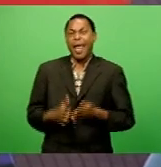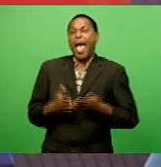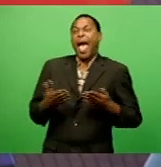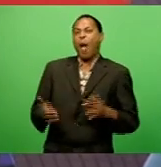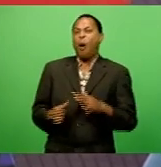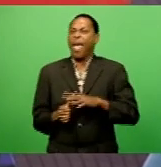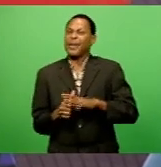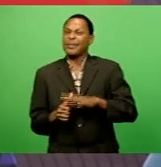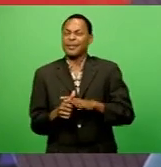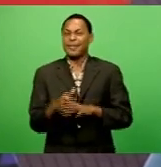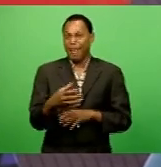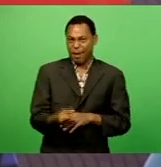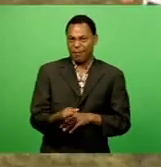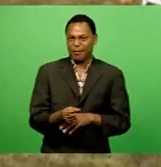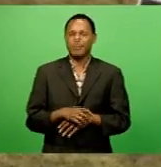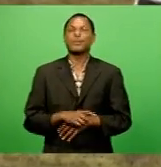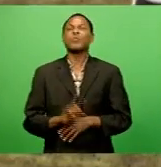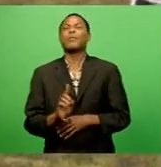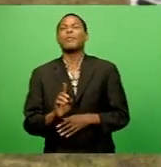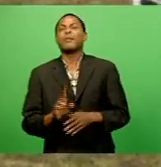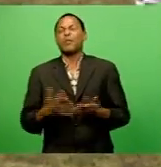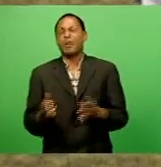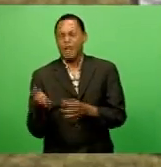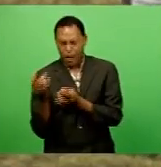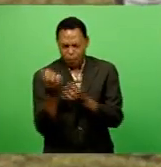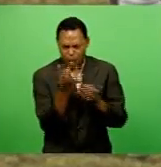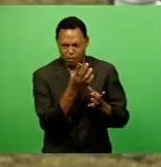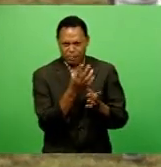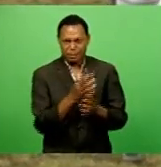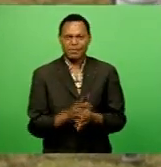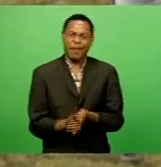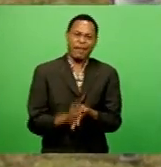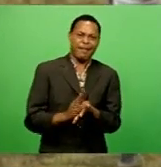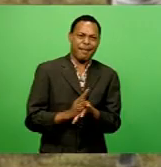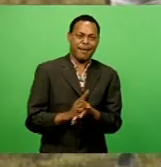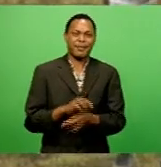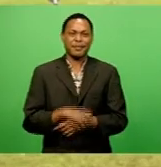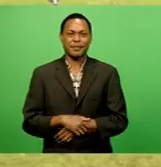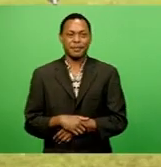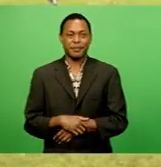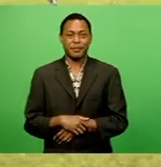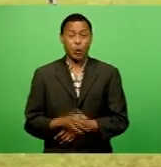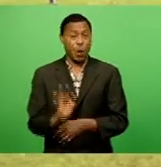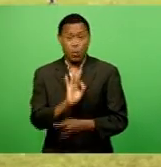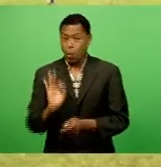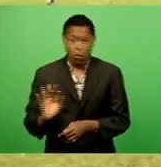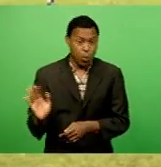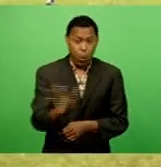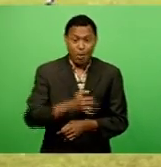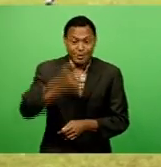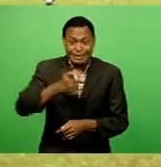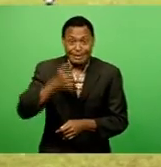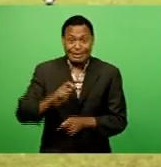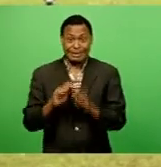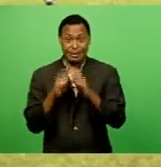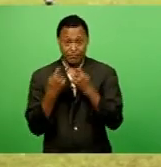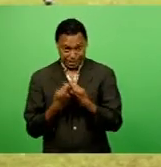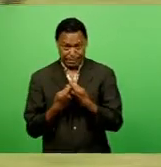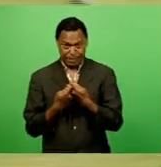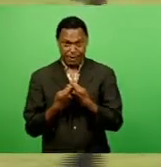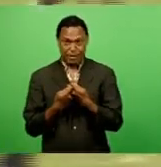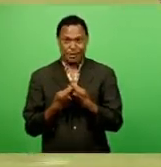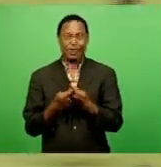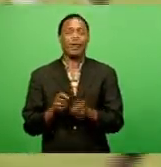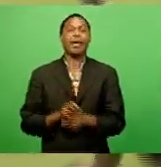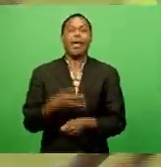the platform and how to pay will be followed in the coming days. Not all the 16 teams from the Super Series, which starts